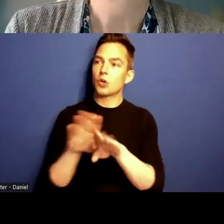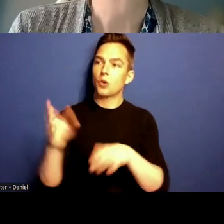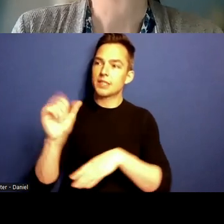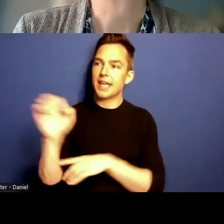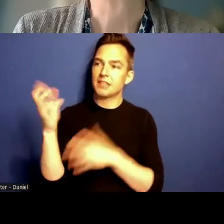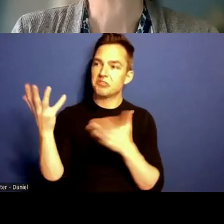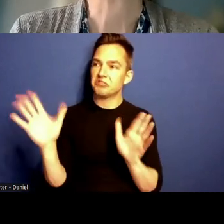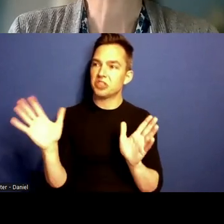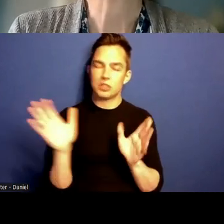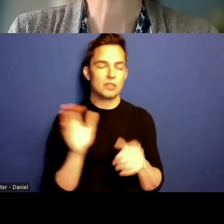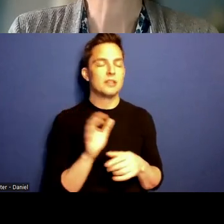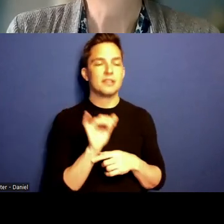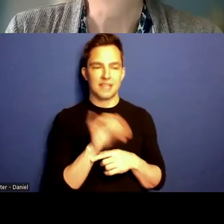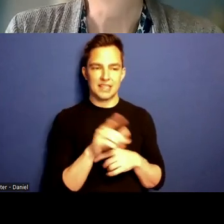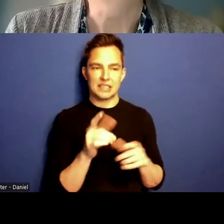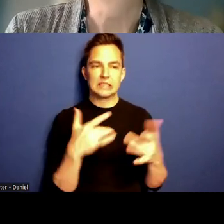slide.